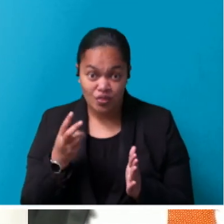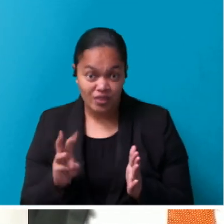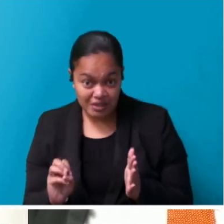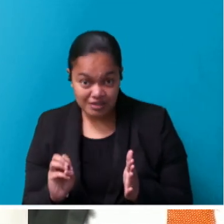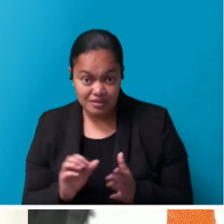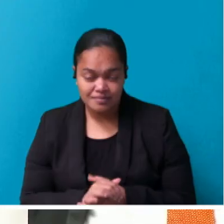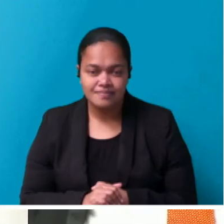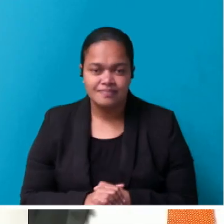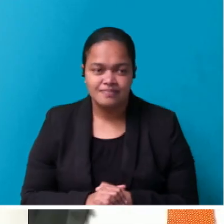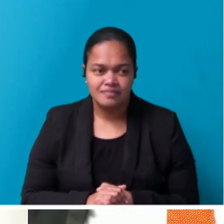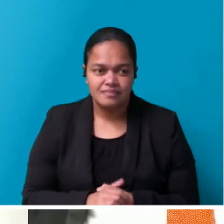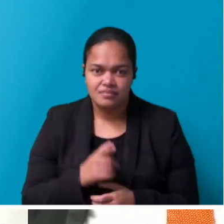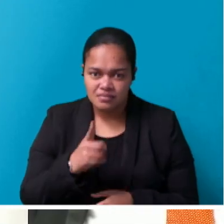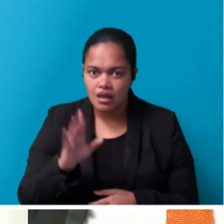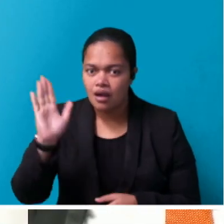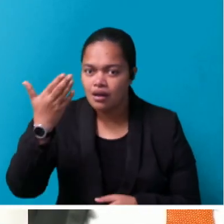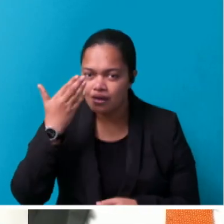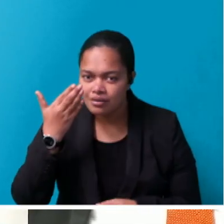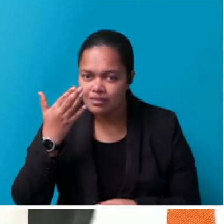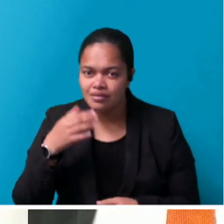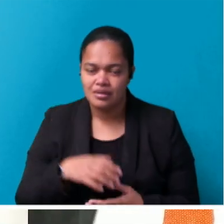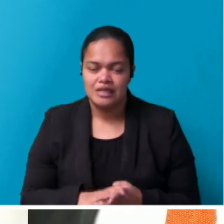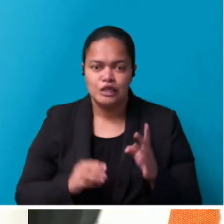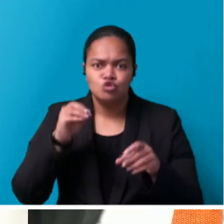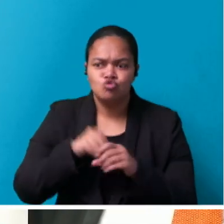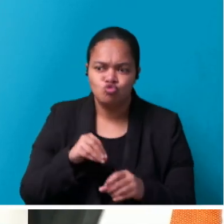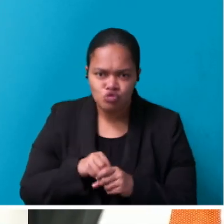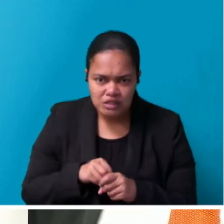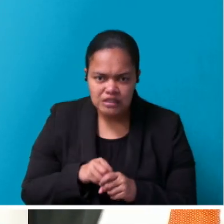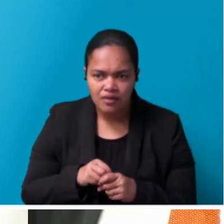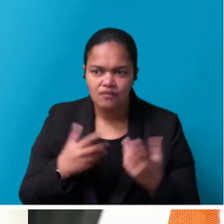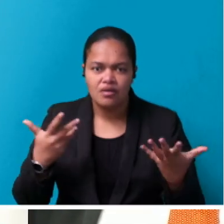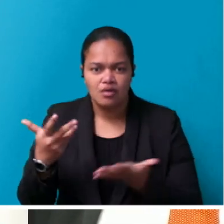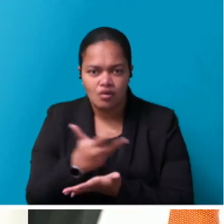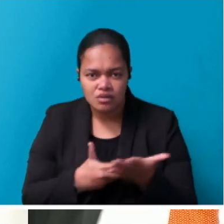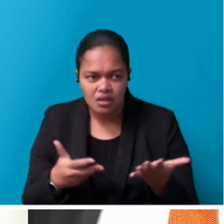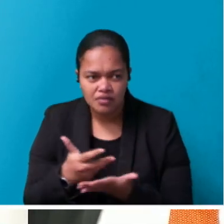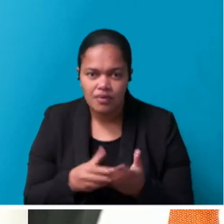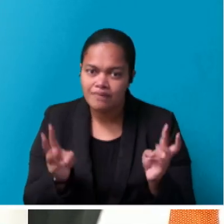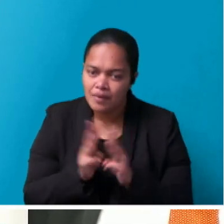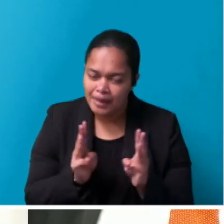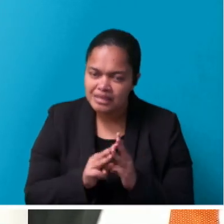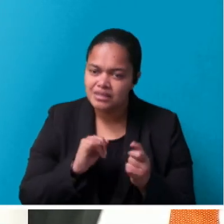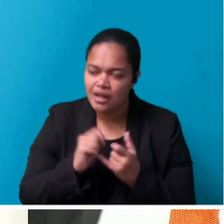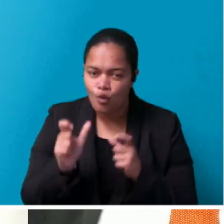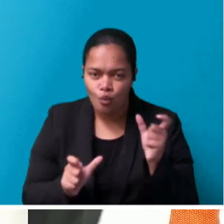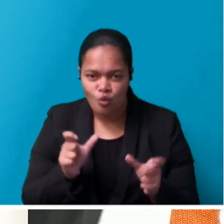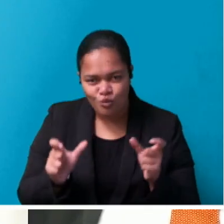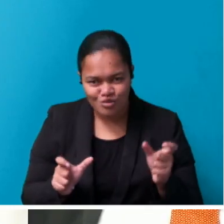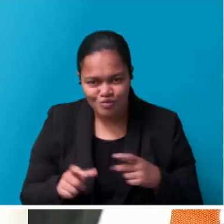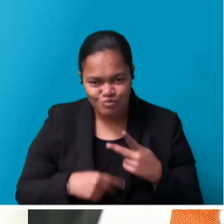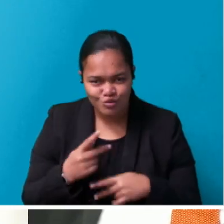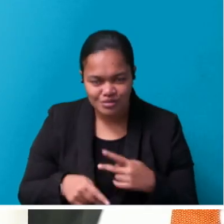2030 was the outcome of an inclusive and consultative multi-stakeholder process,